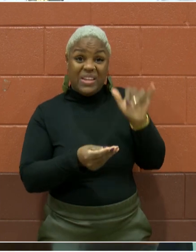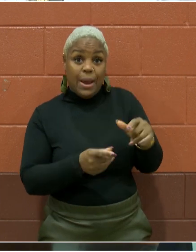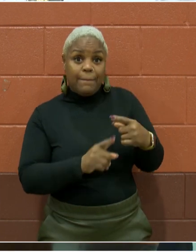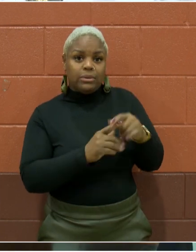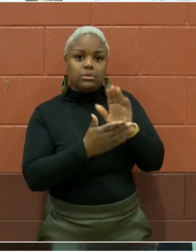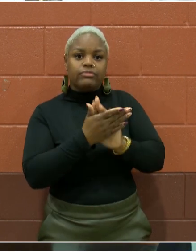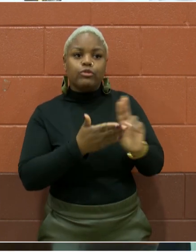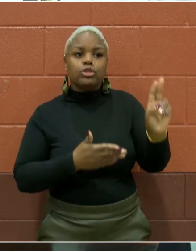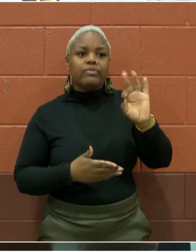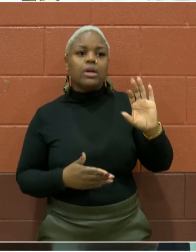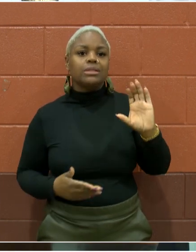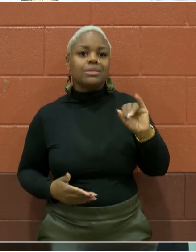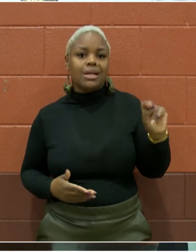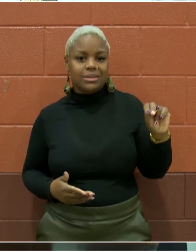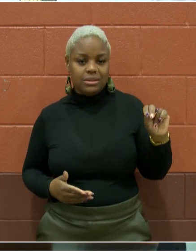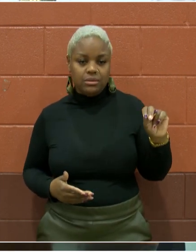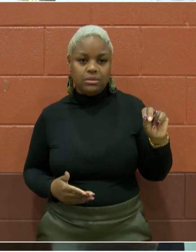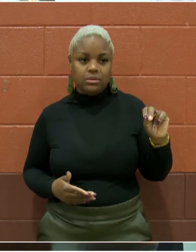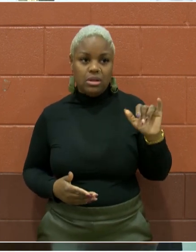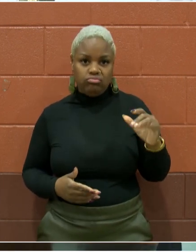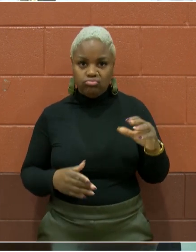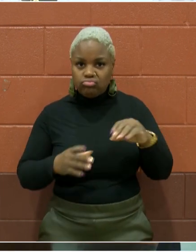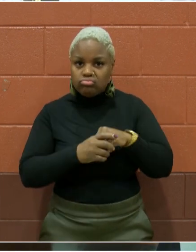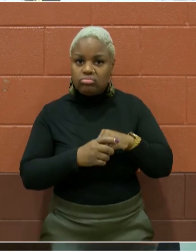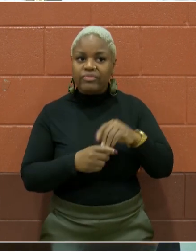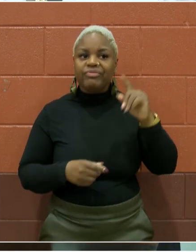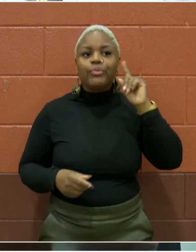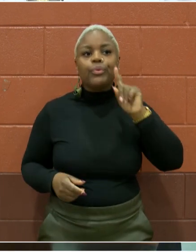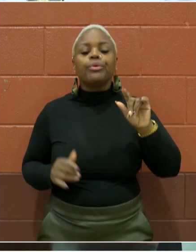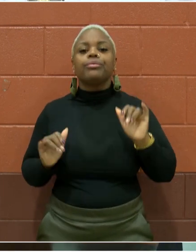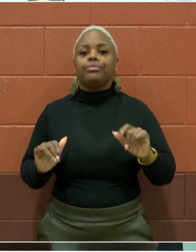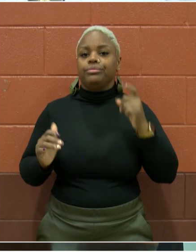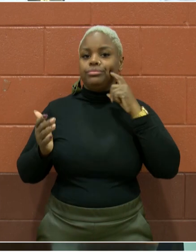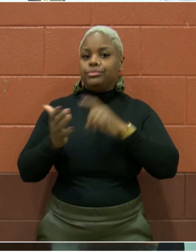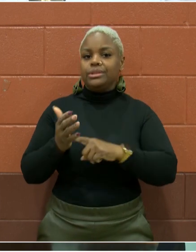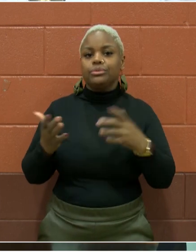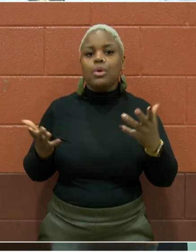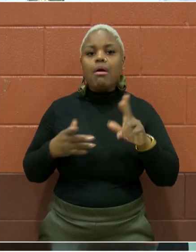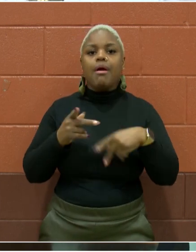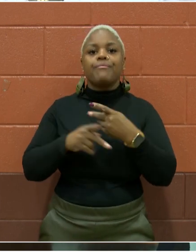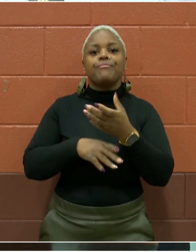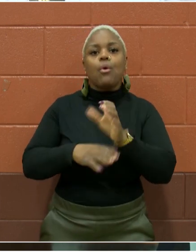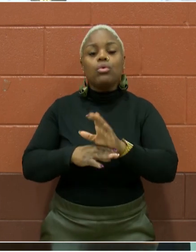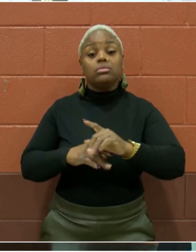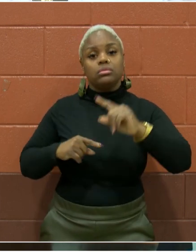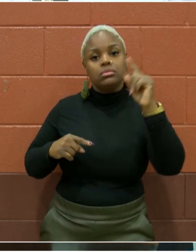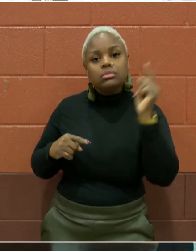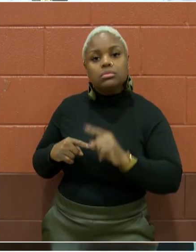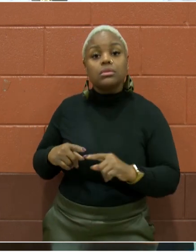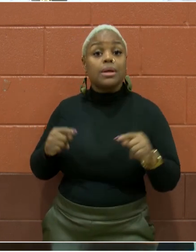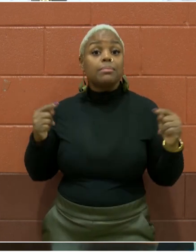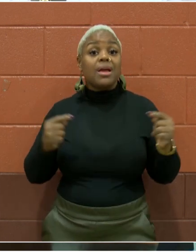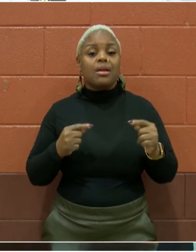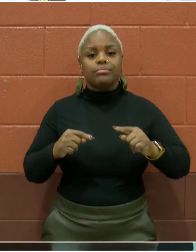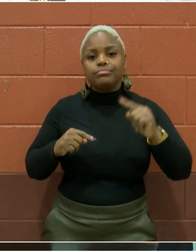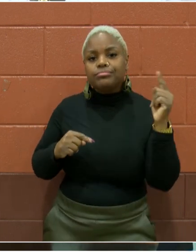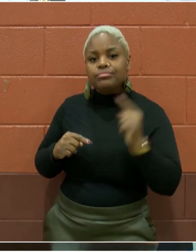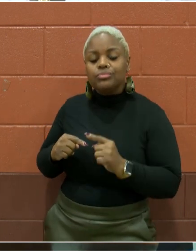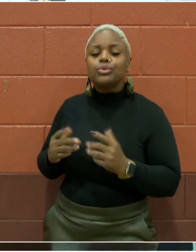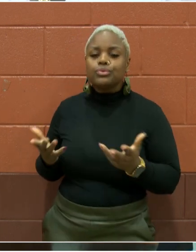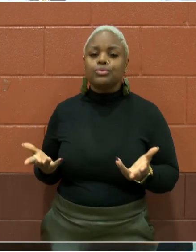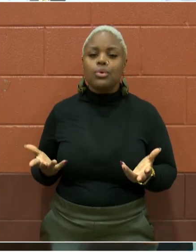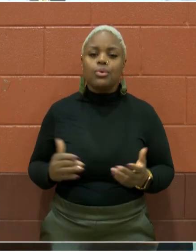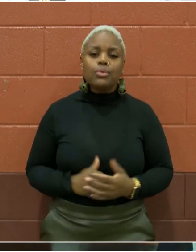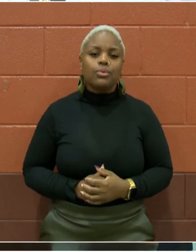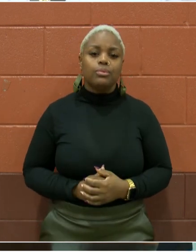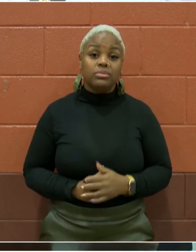evaluate it, showing a reduction in use of force, injuries to officers and suspects. Does that